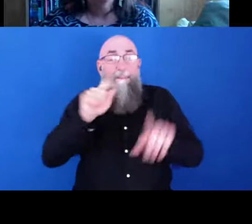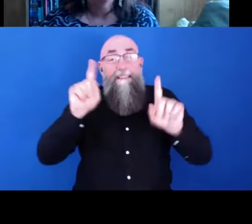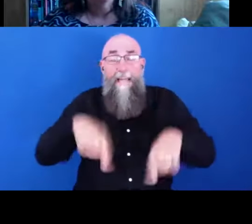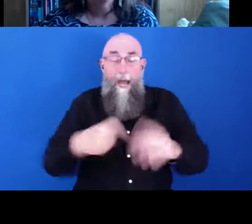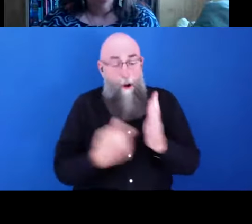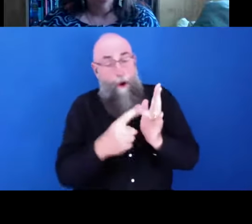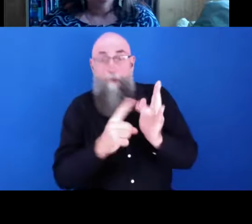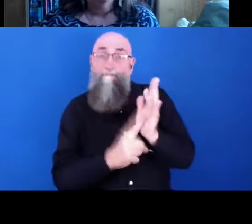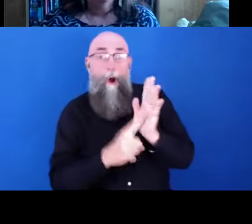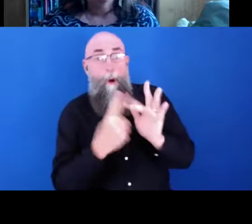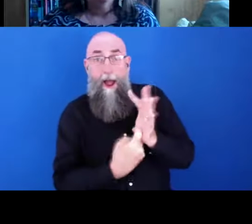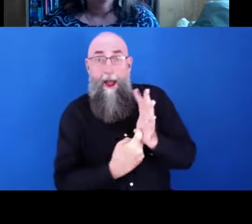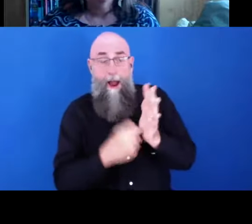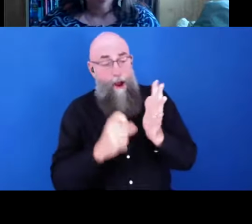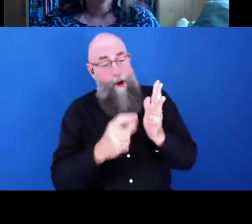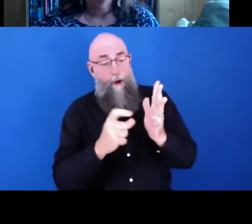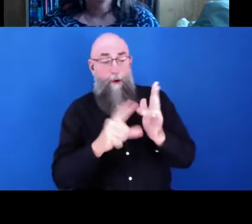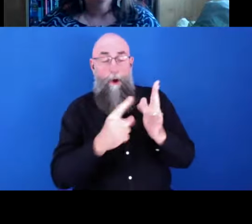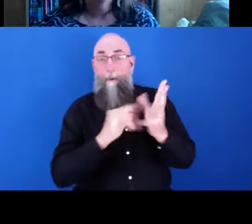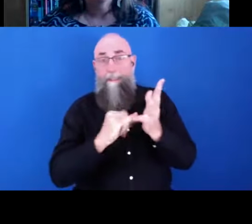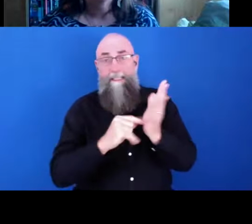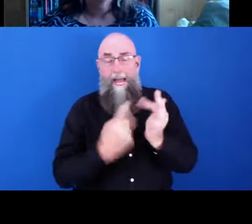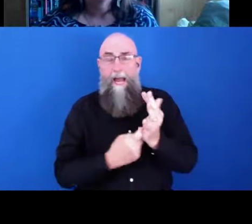or going to Melbourne or